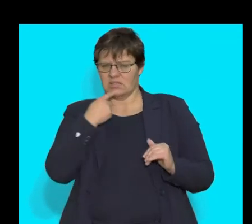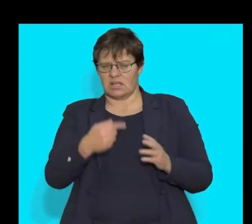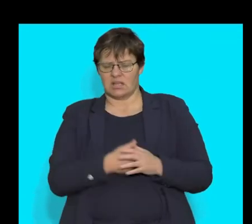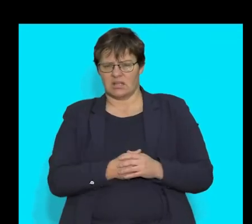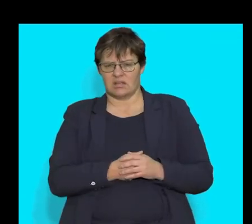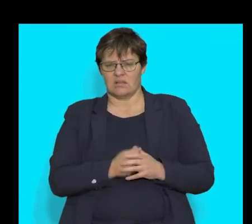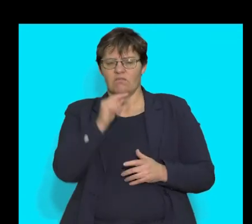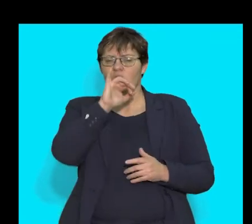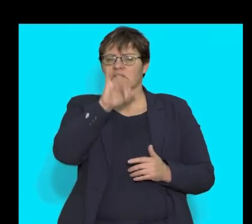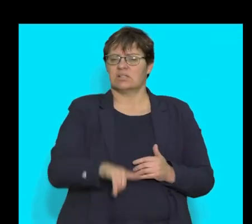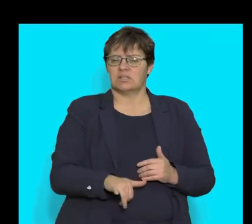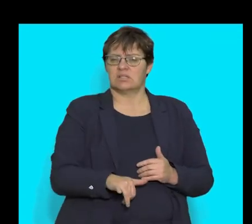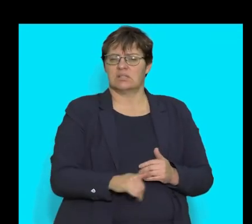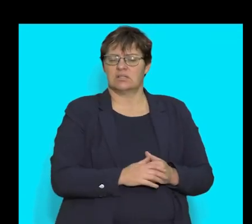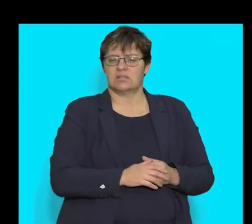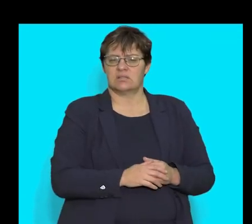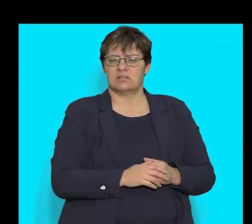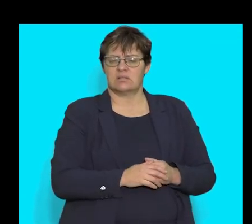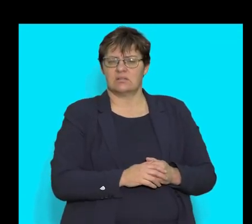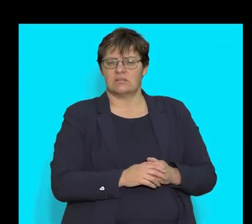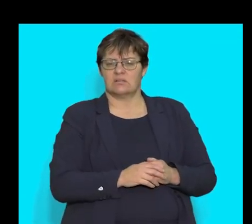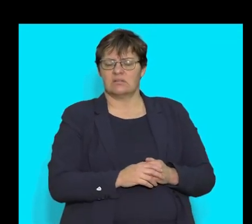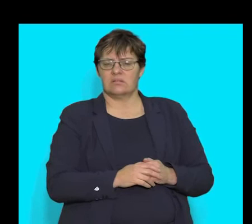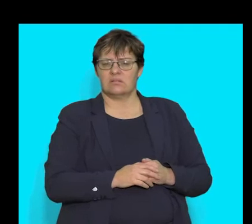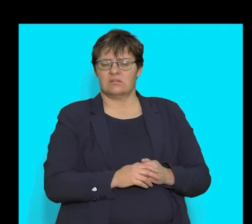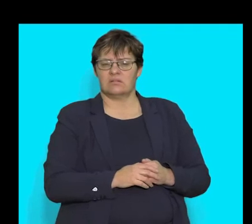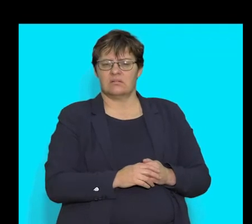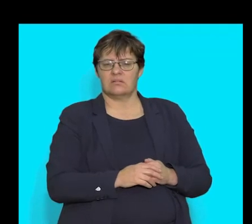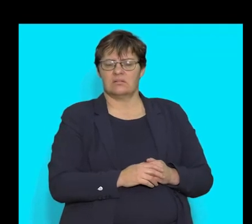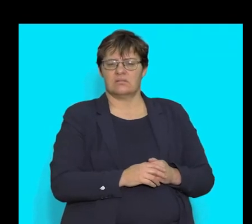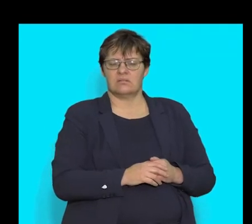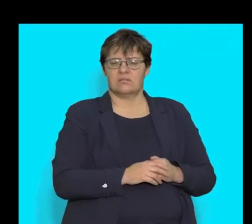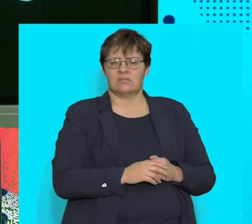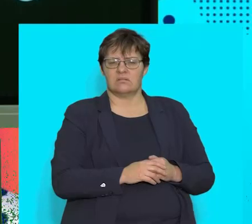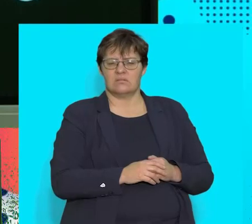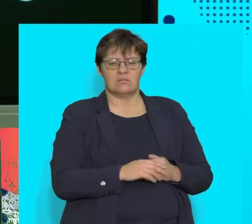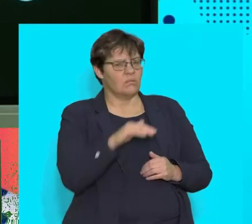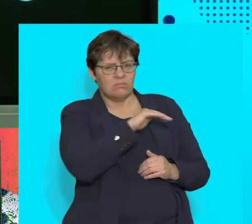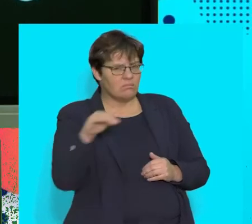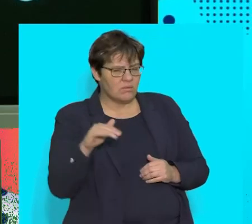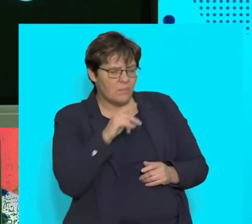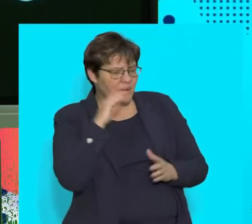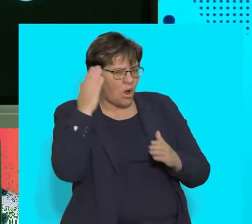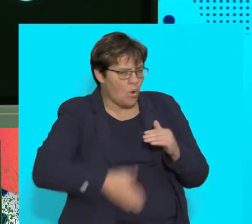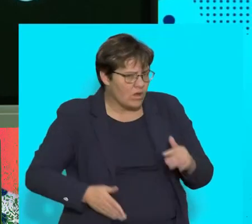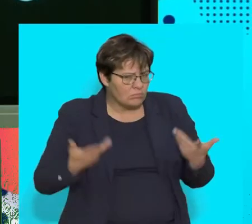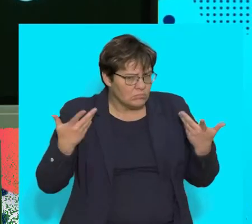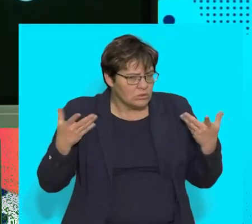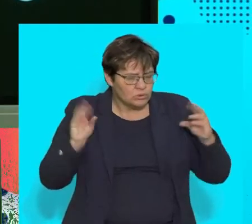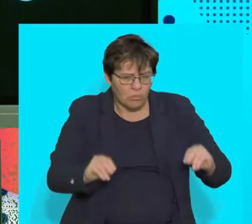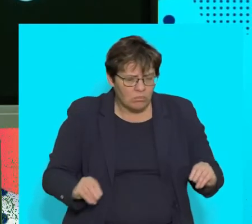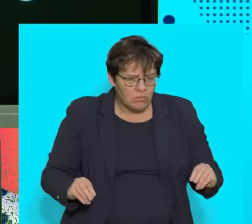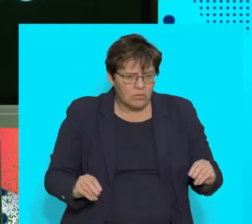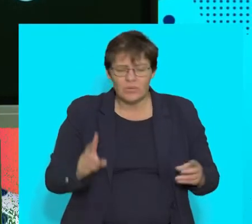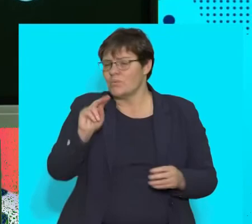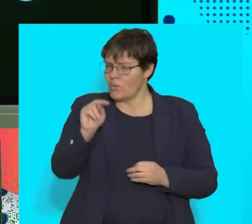velocity now, it's gone to horizontal. Is that saying it's over, that it's stopped? No. What